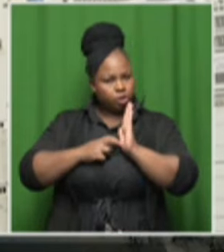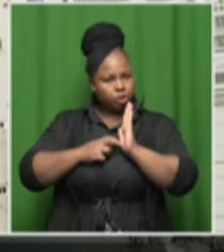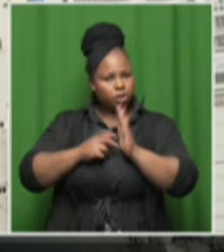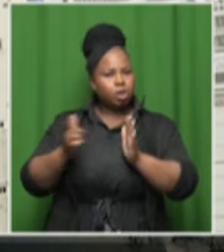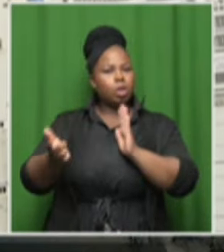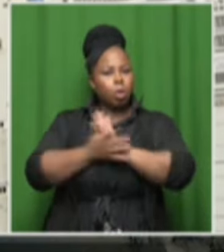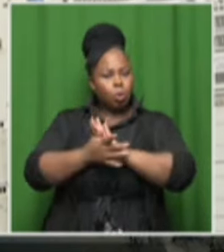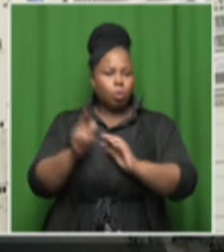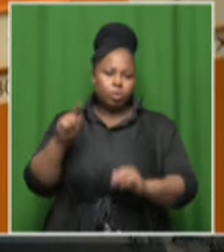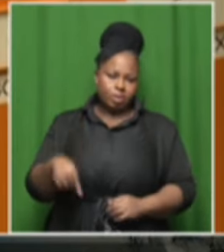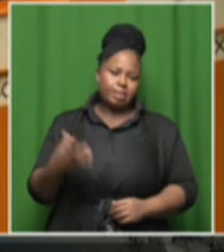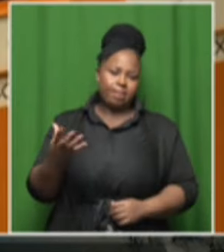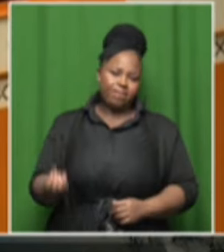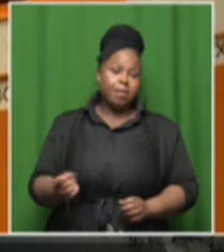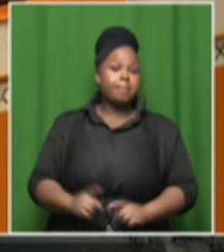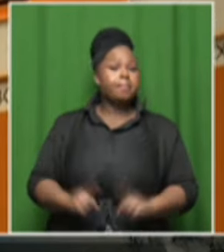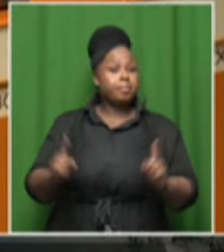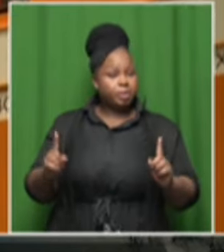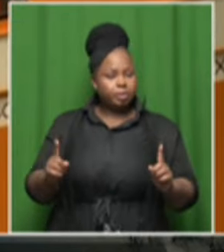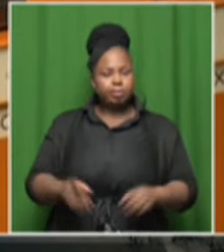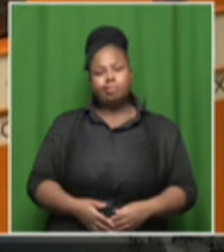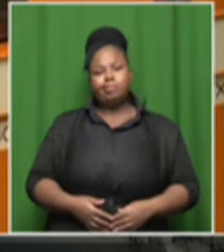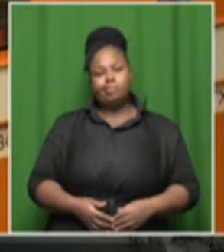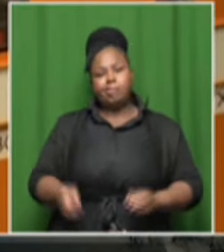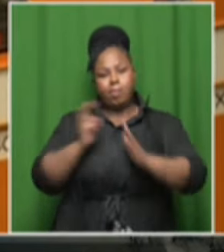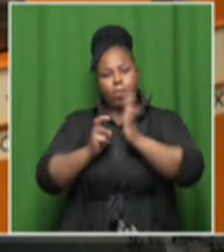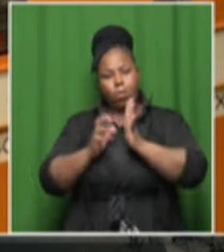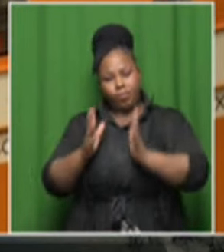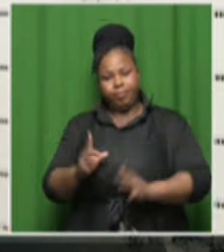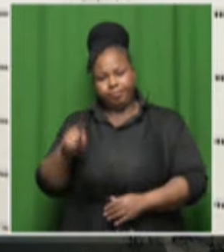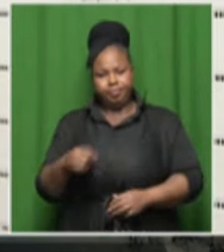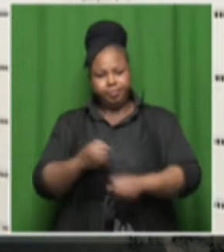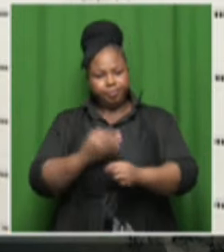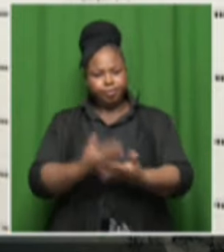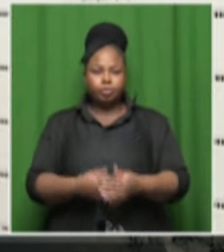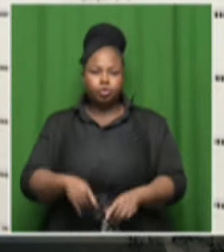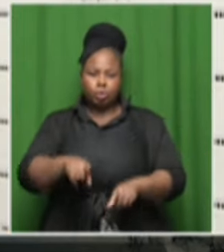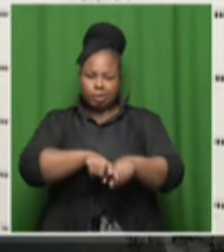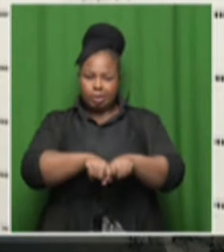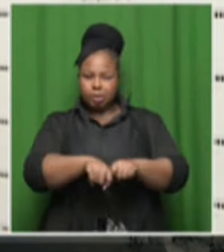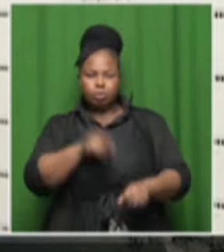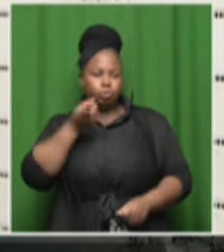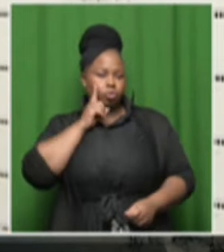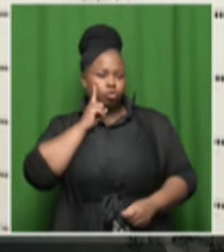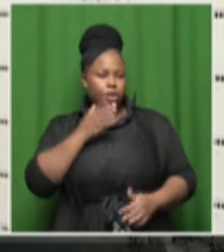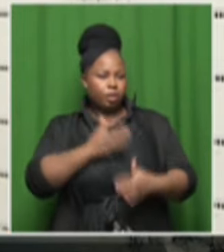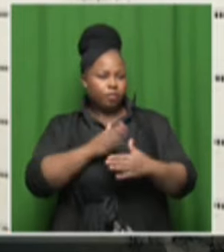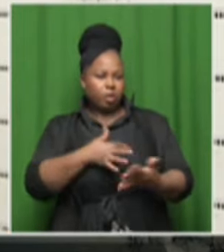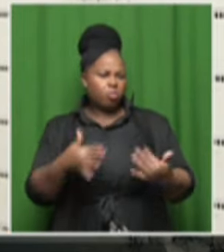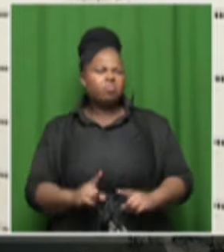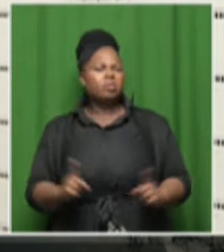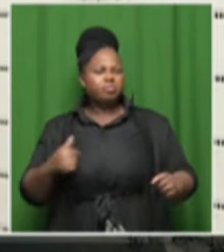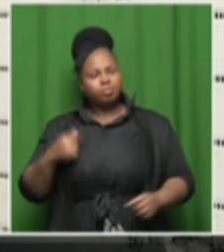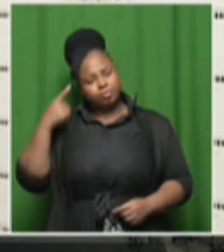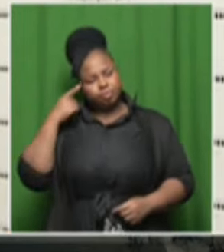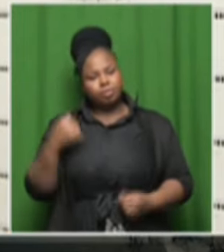to happen is that that needs to be tested, and the regulator needs to have some cases that tests that framework. But I think as a country, we have a